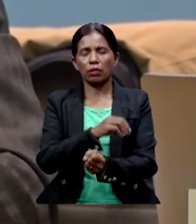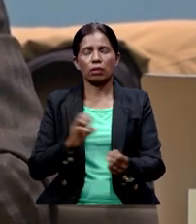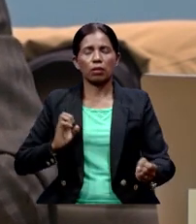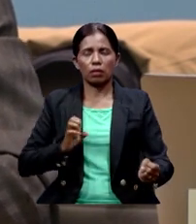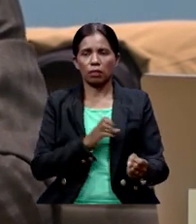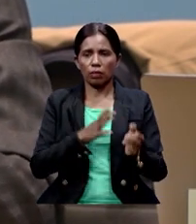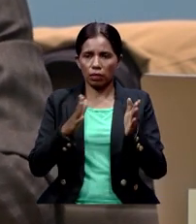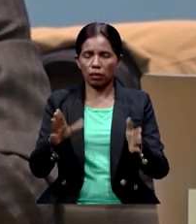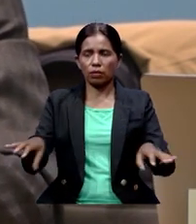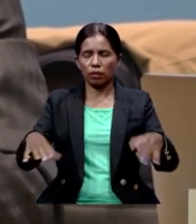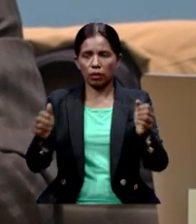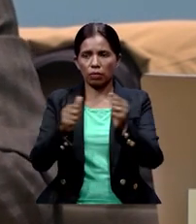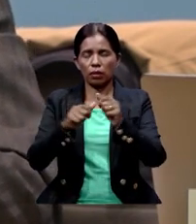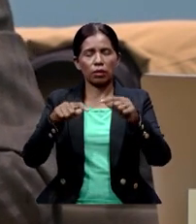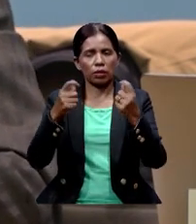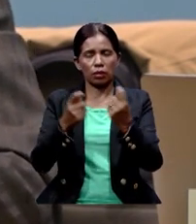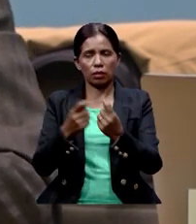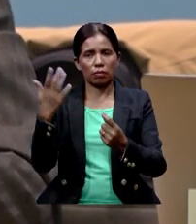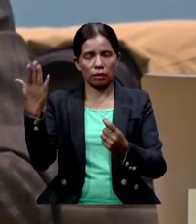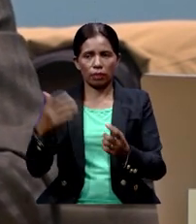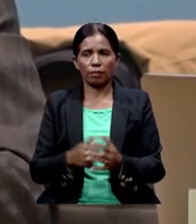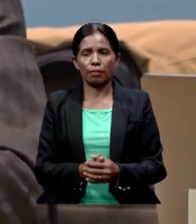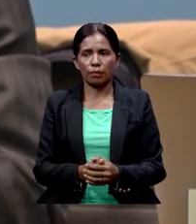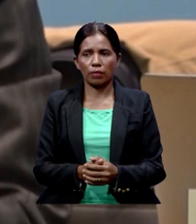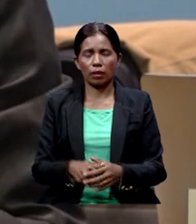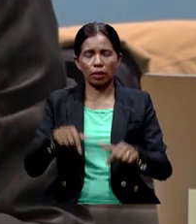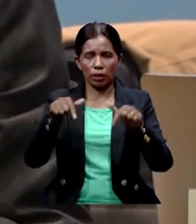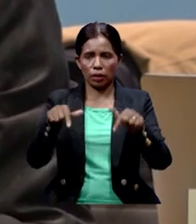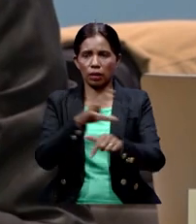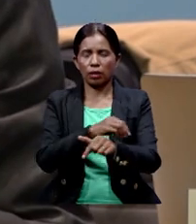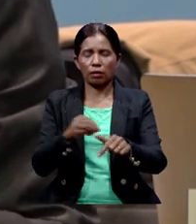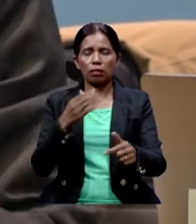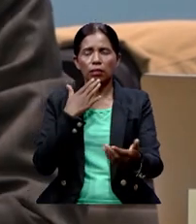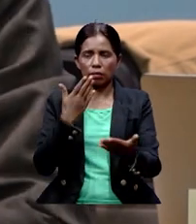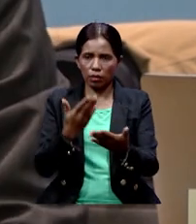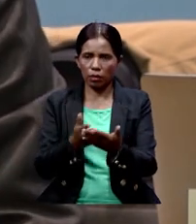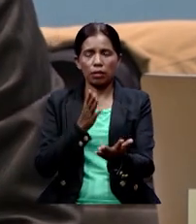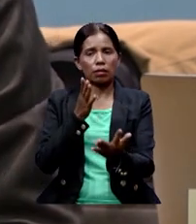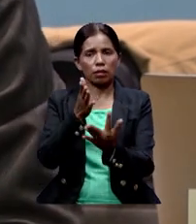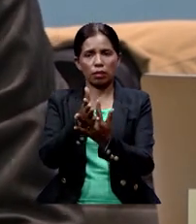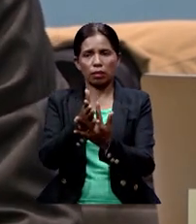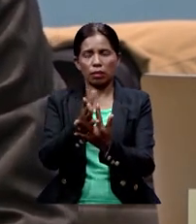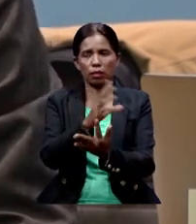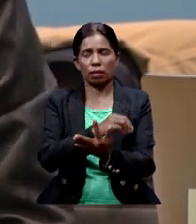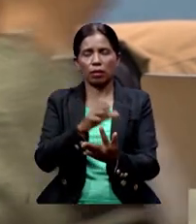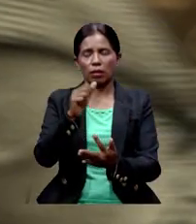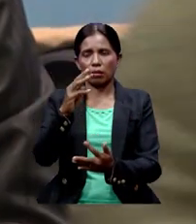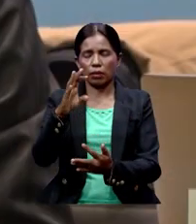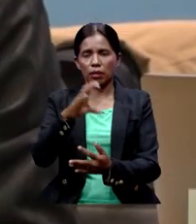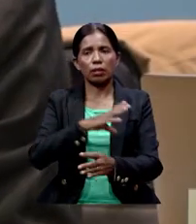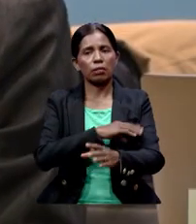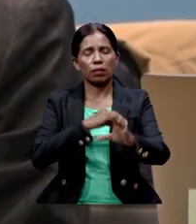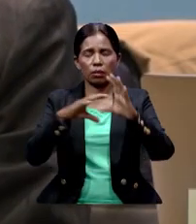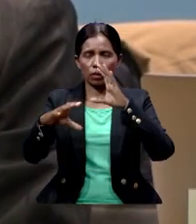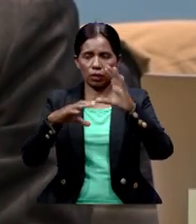their incredible team in Geneva. Indeed, this is the fastest accession among all LDCs which have joined the